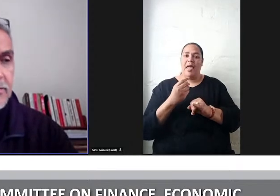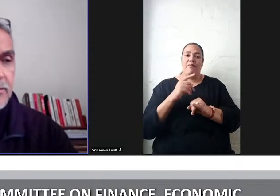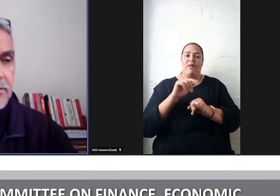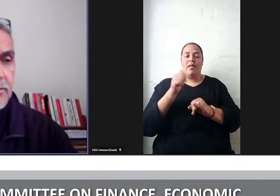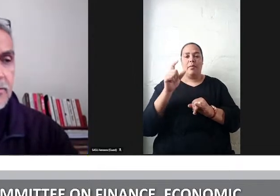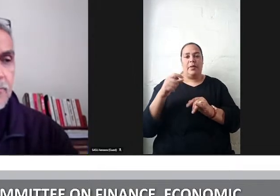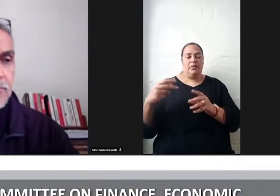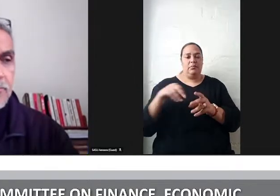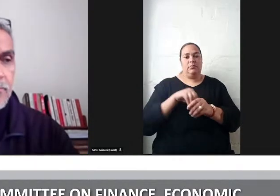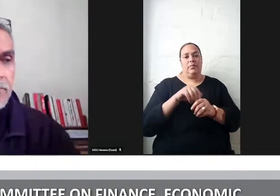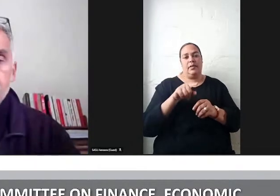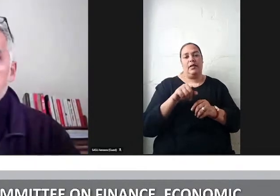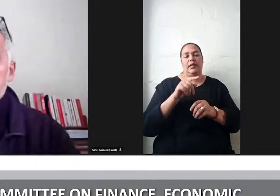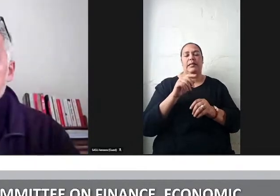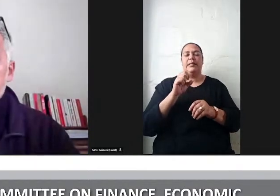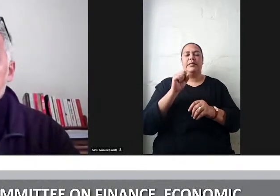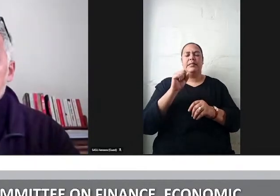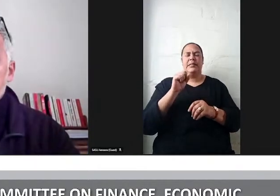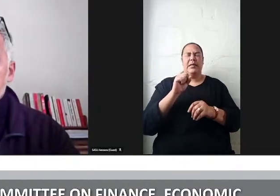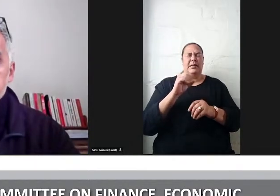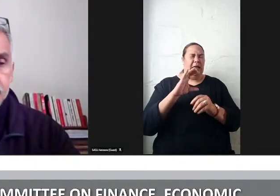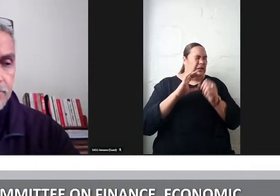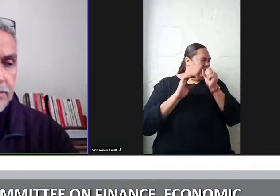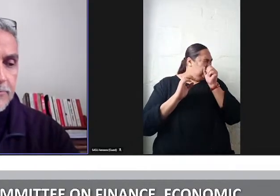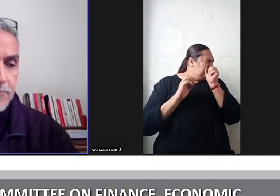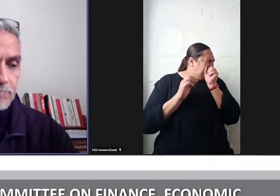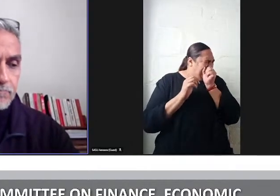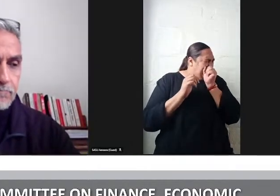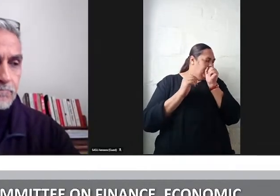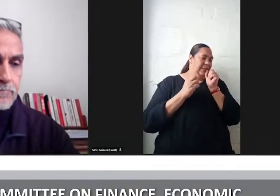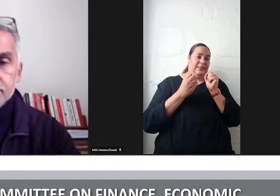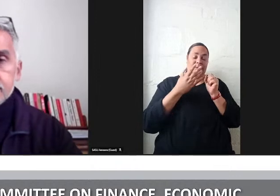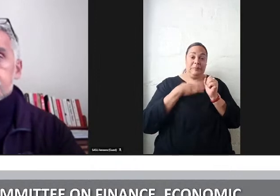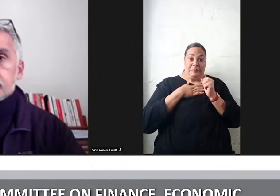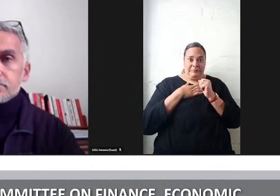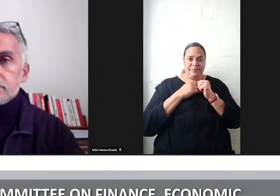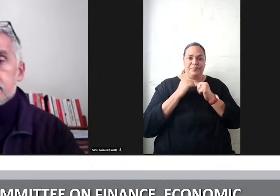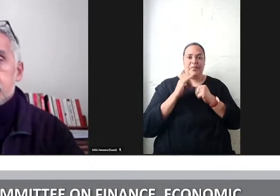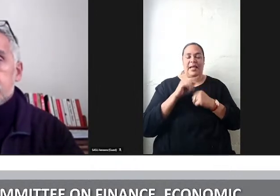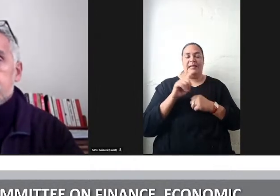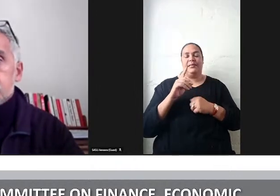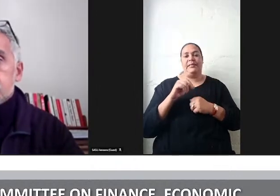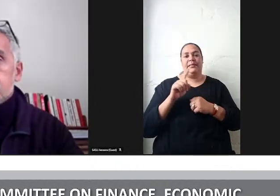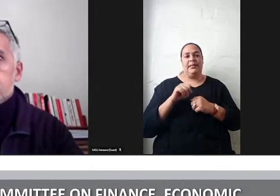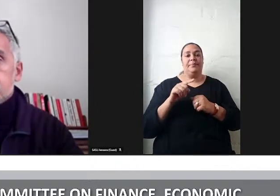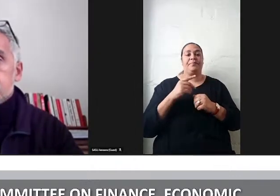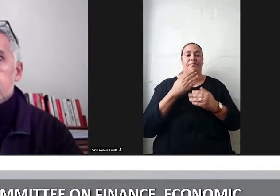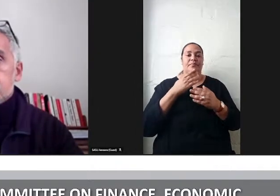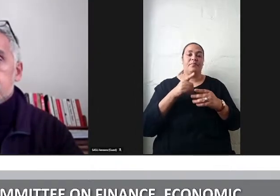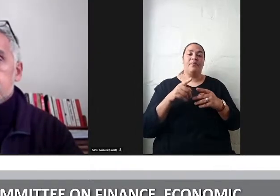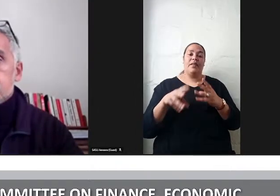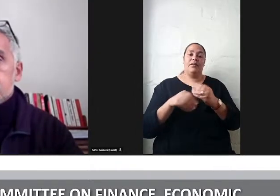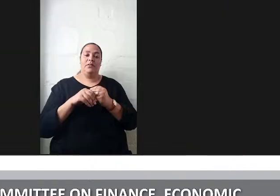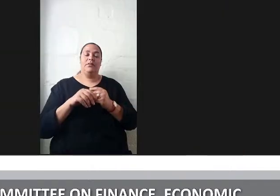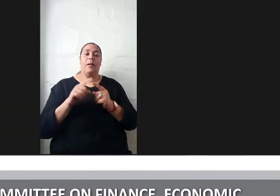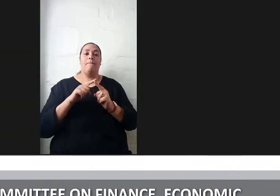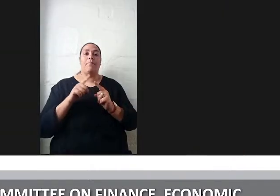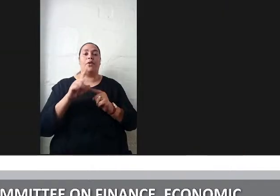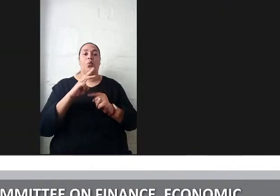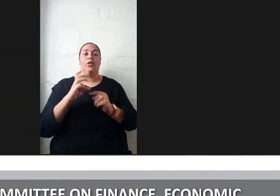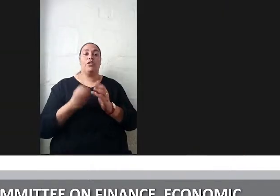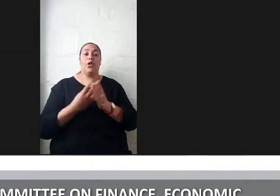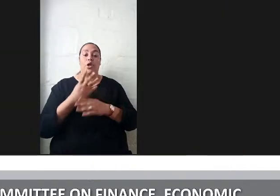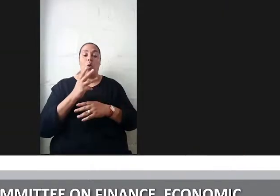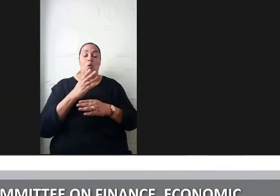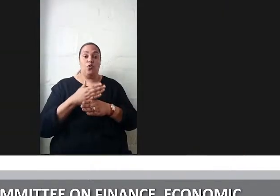IDZ. Sure. Thanks, Rashid. So in terms of that, Member Nkondlo, the Westgro jobs are basically